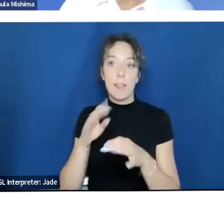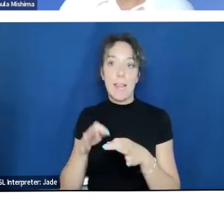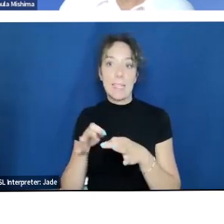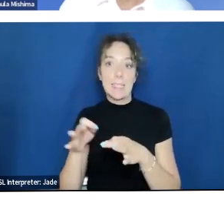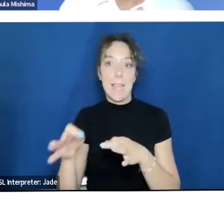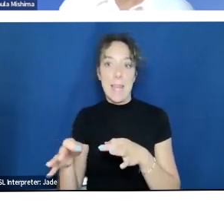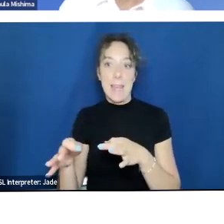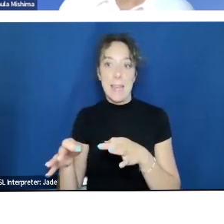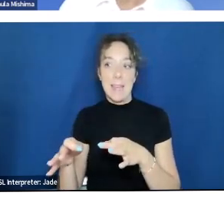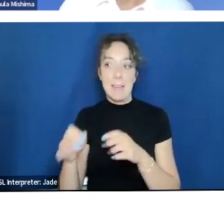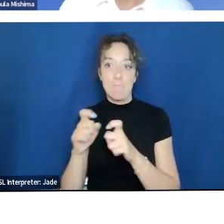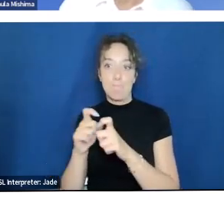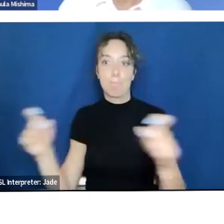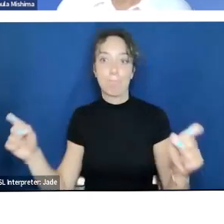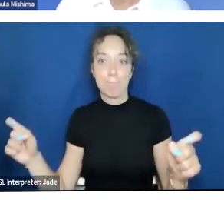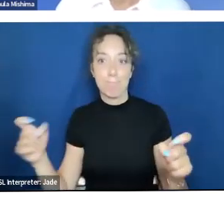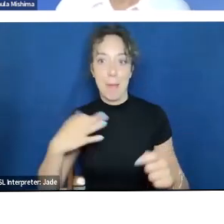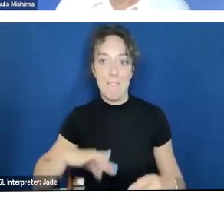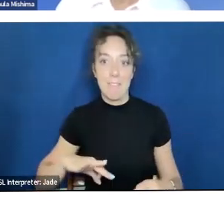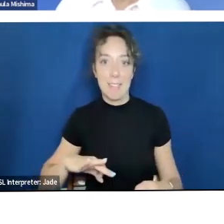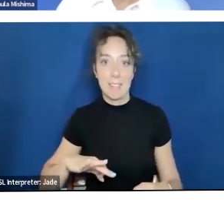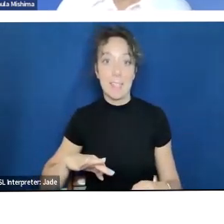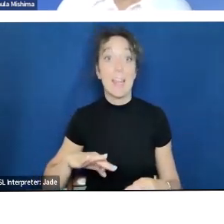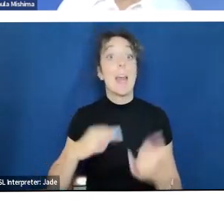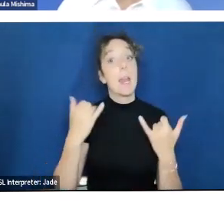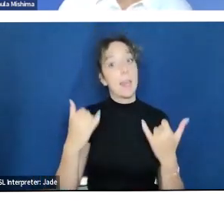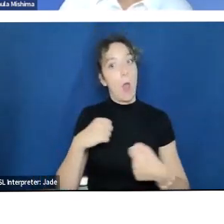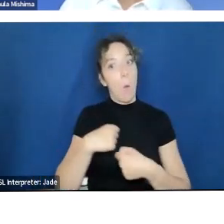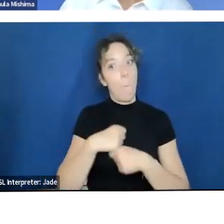Now, to just make this a little bit more complicated,